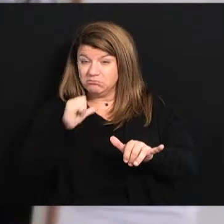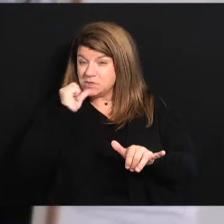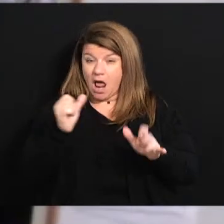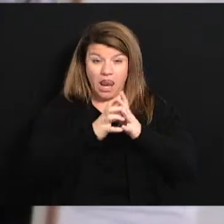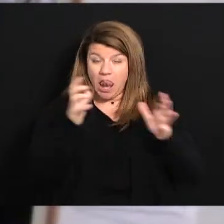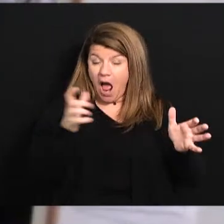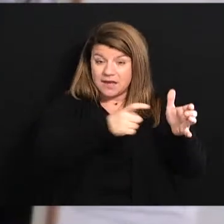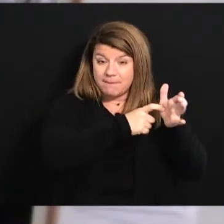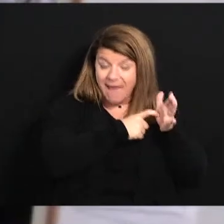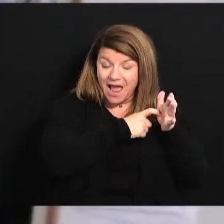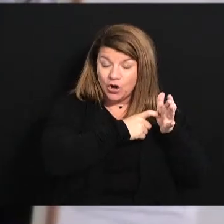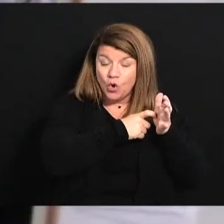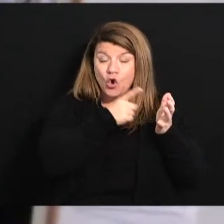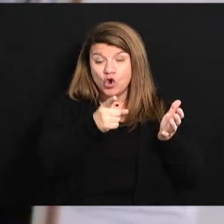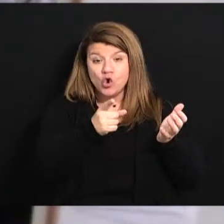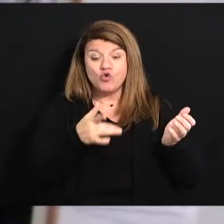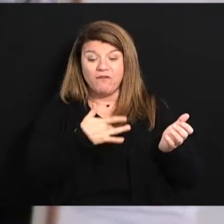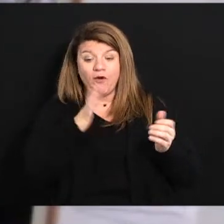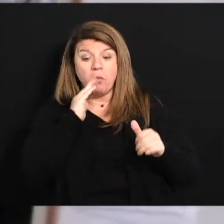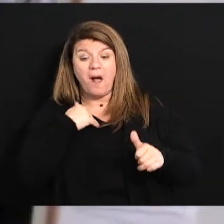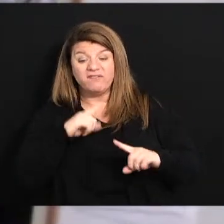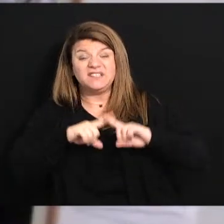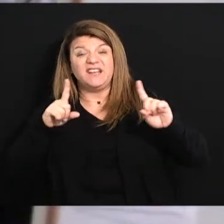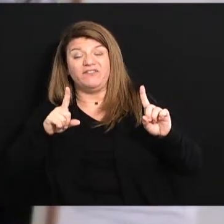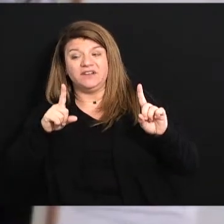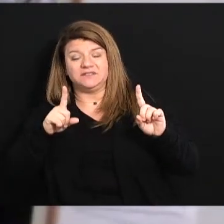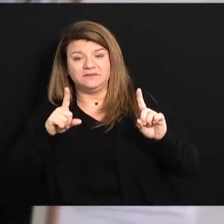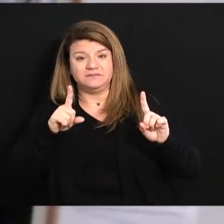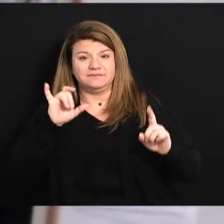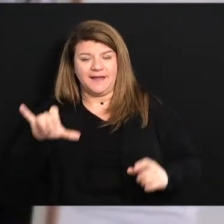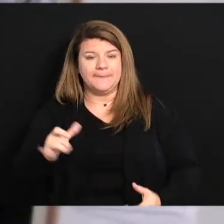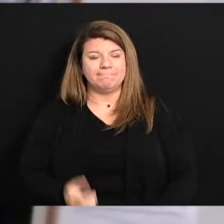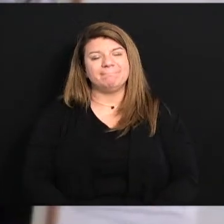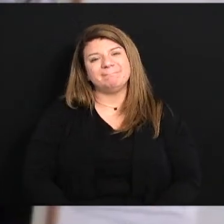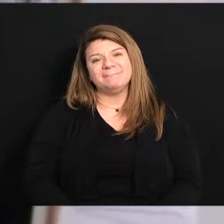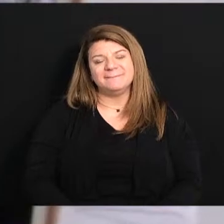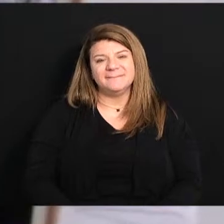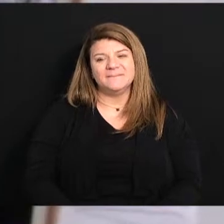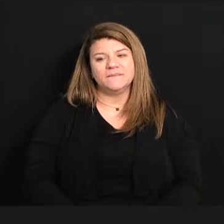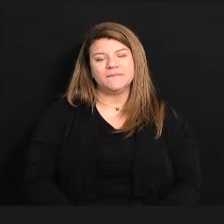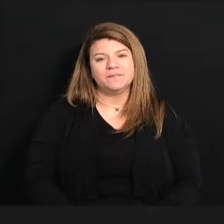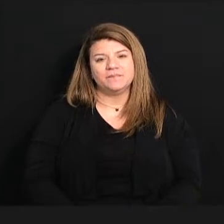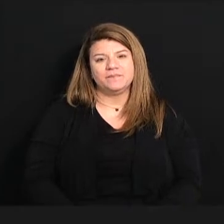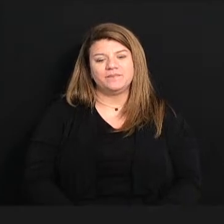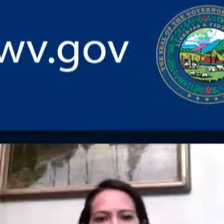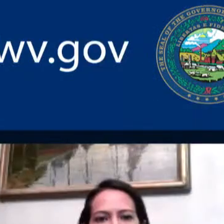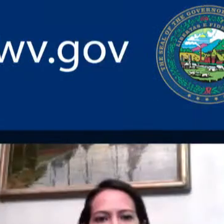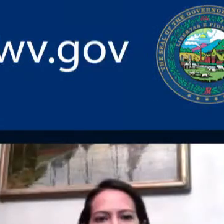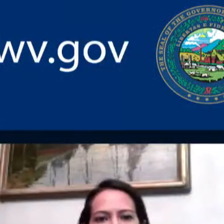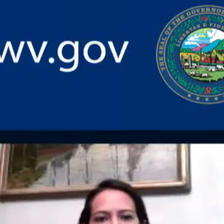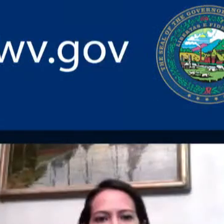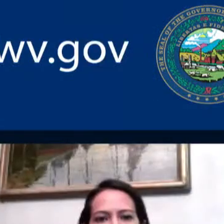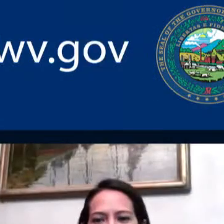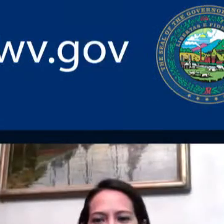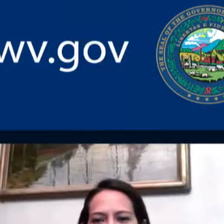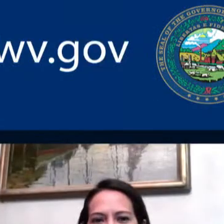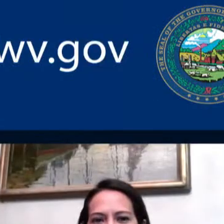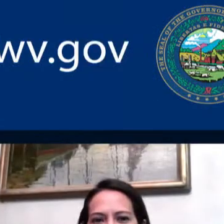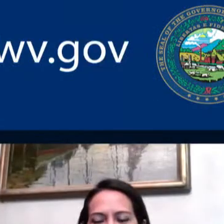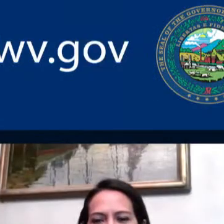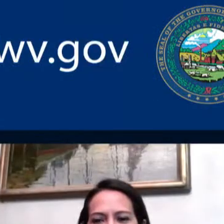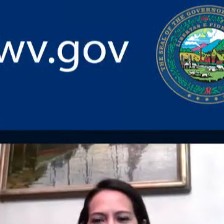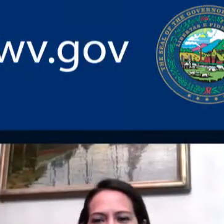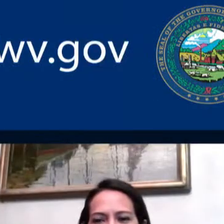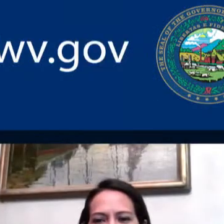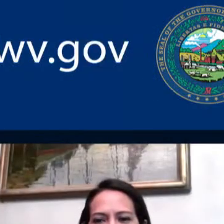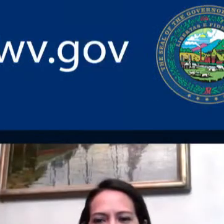group, or if there's going to be a difference among the split there. Thank you. Dr. Marsh, please. Thank you,